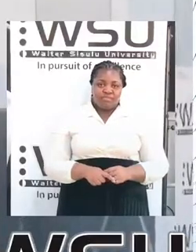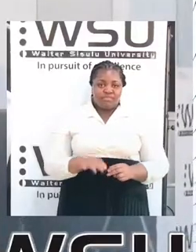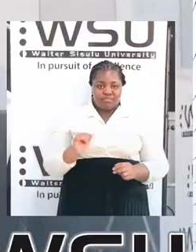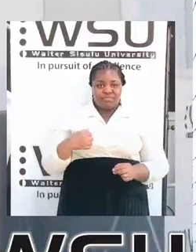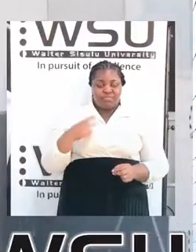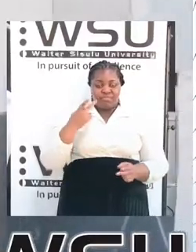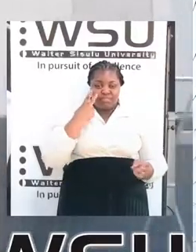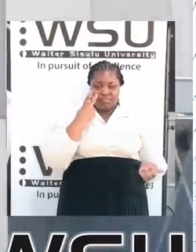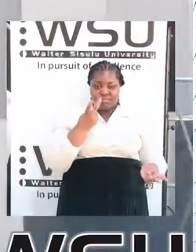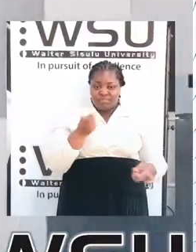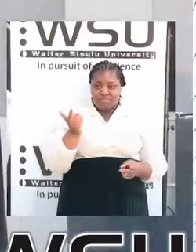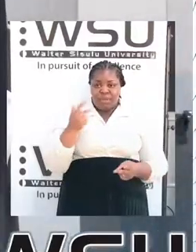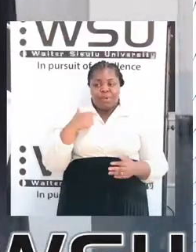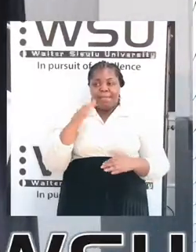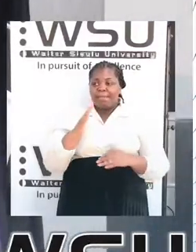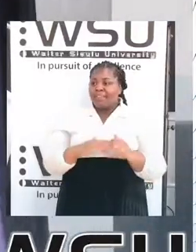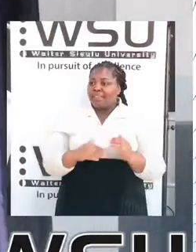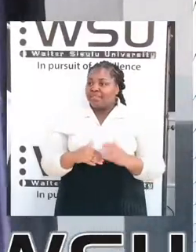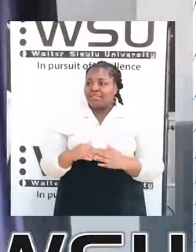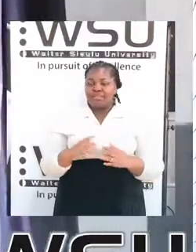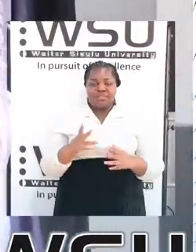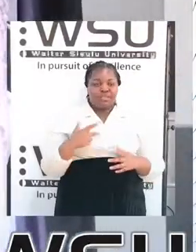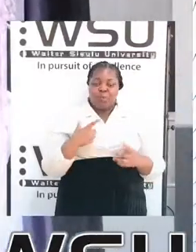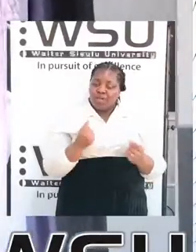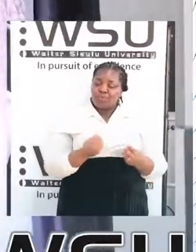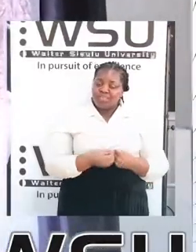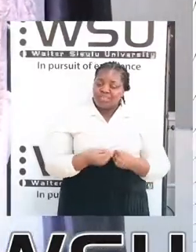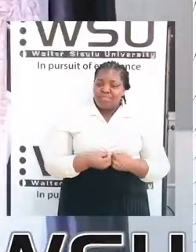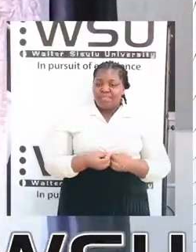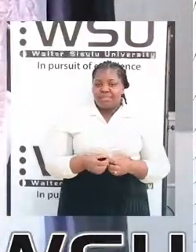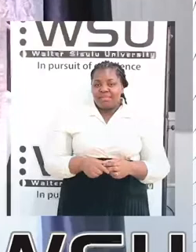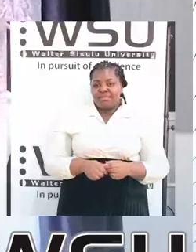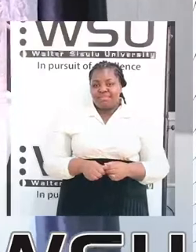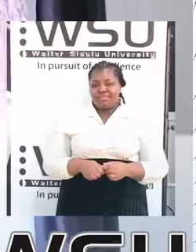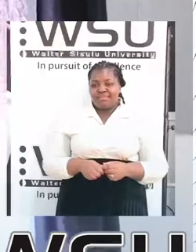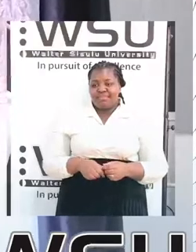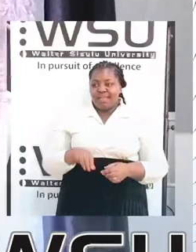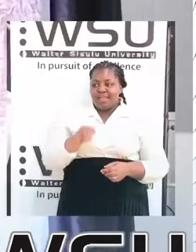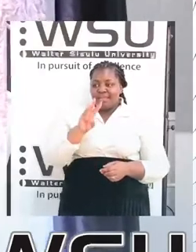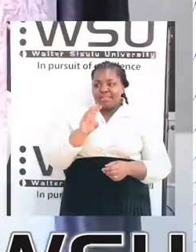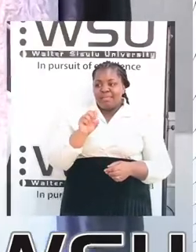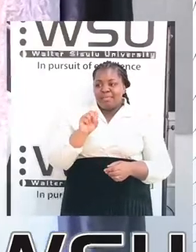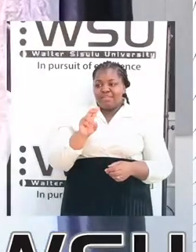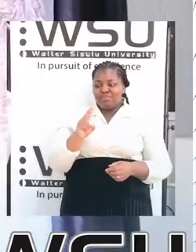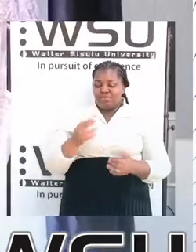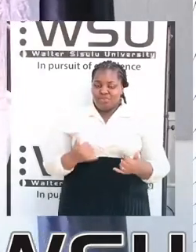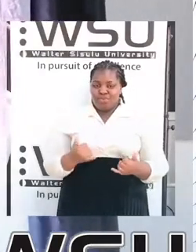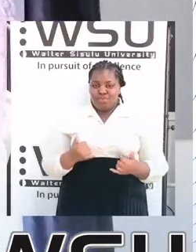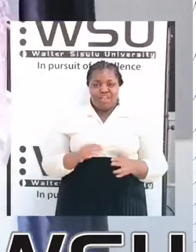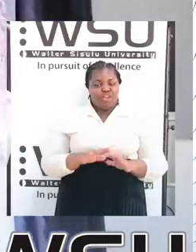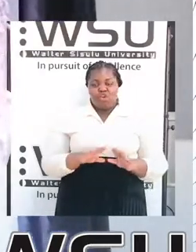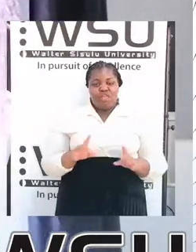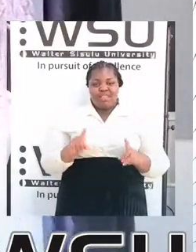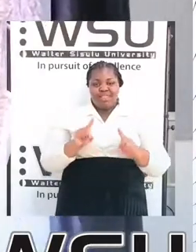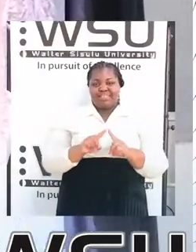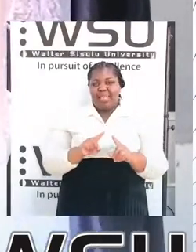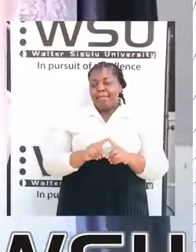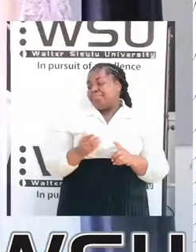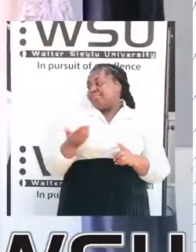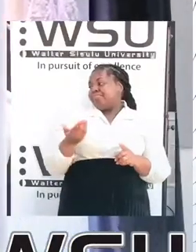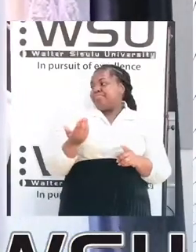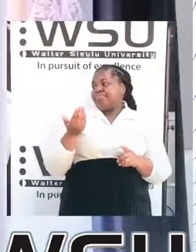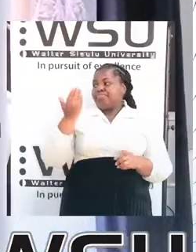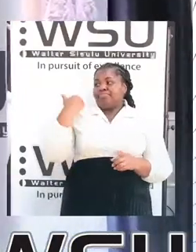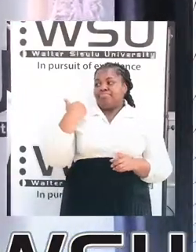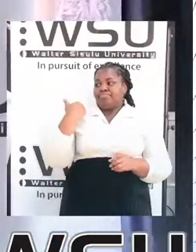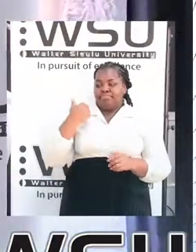Niyabona what we are building, we are sashuku. The WSU of today is not the same as the